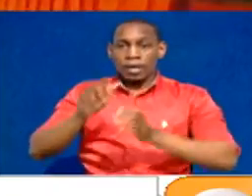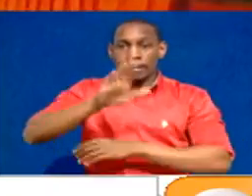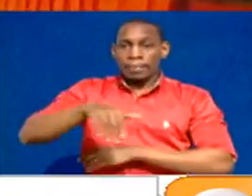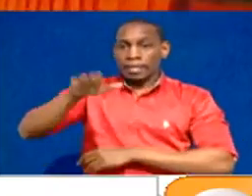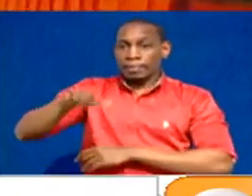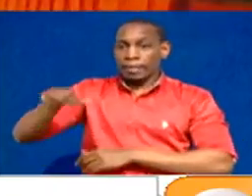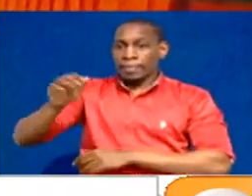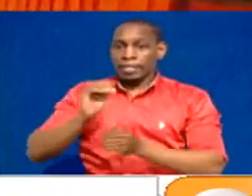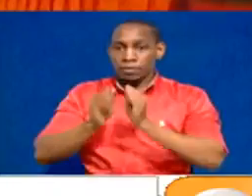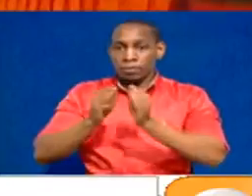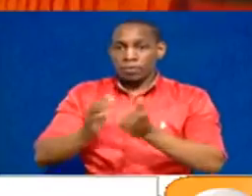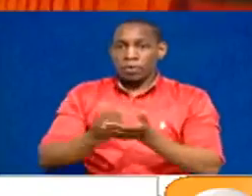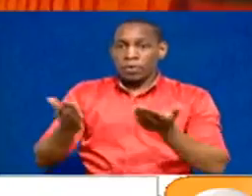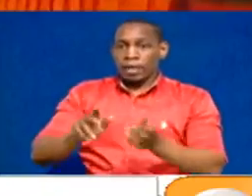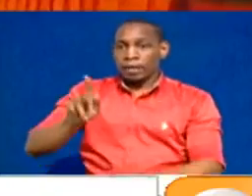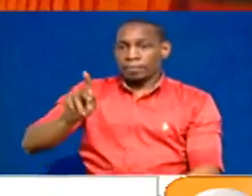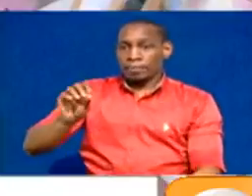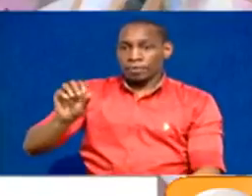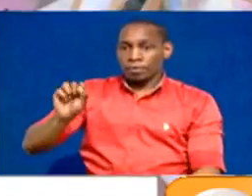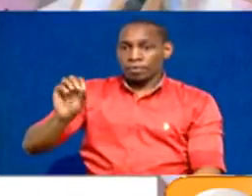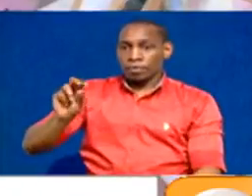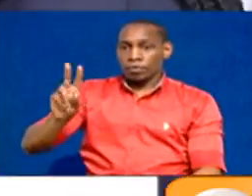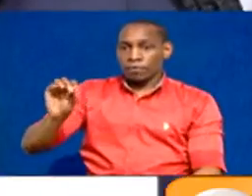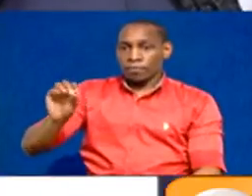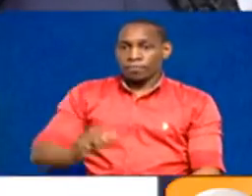Painting Competition in Kosovo.